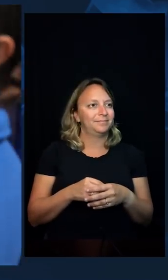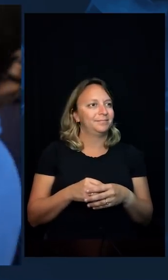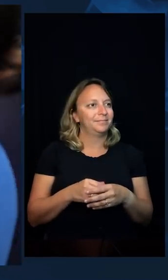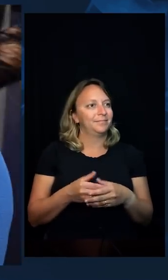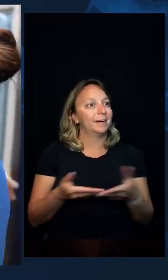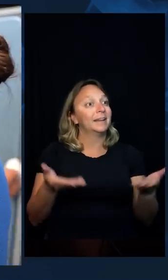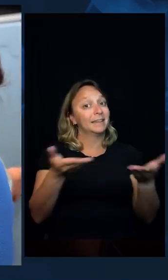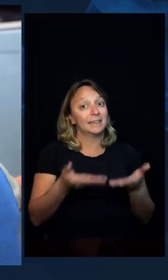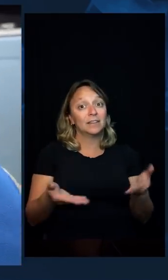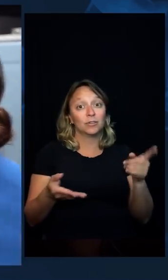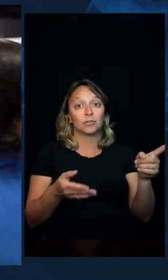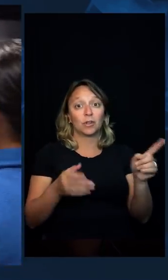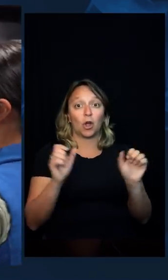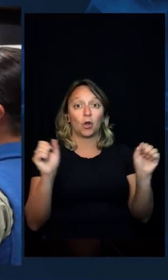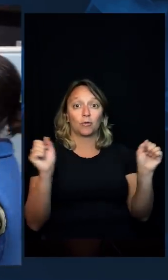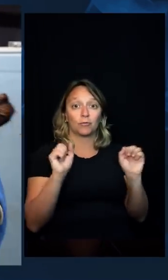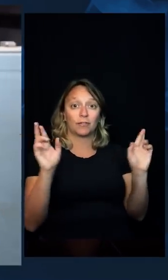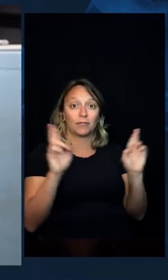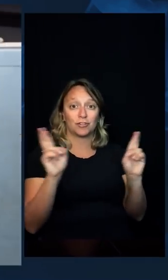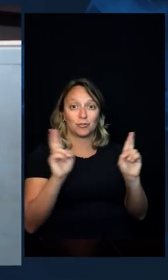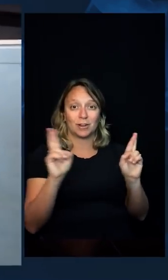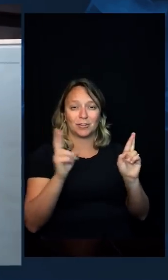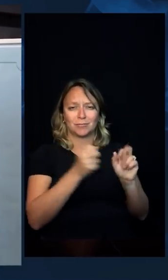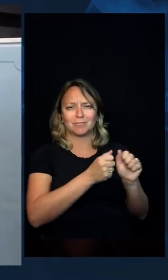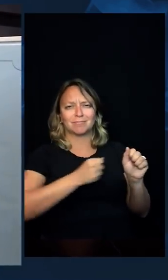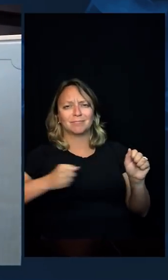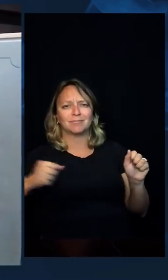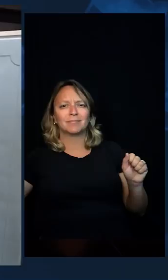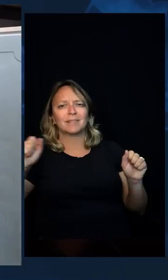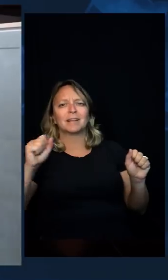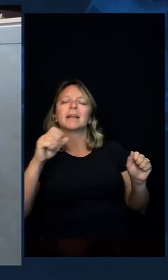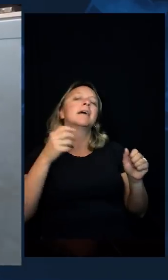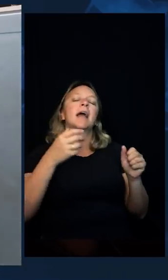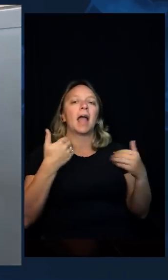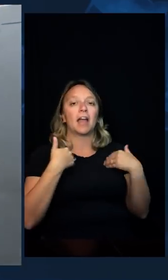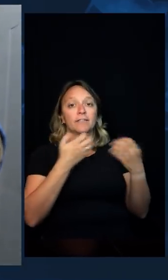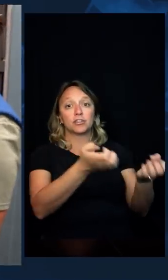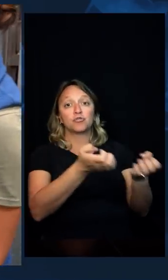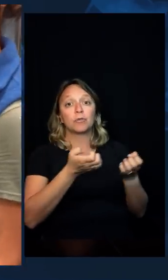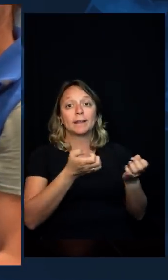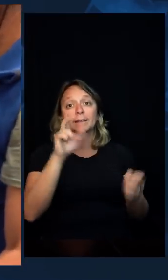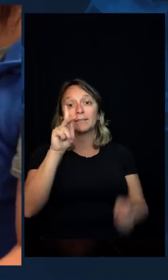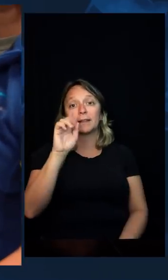Here are our fridges. We have trays of capelin,